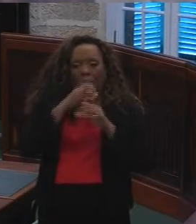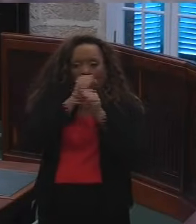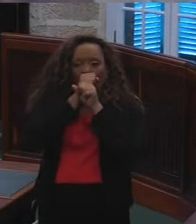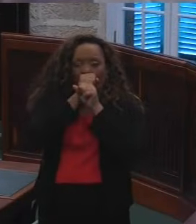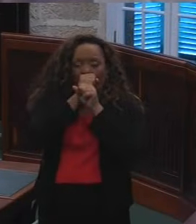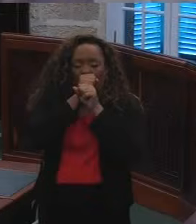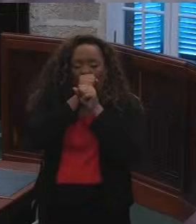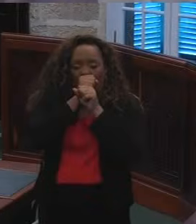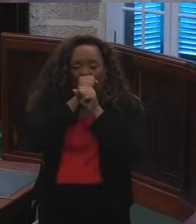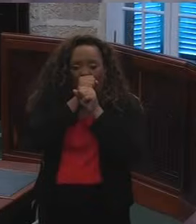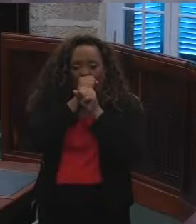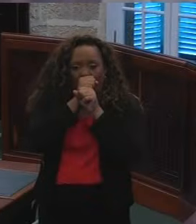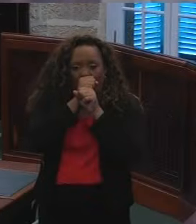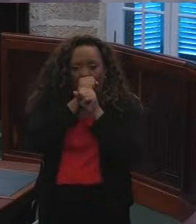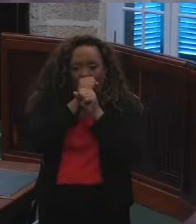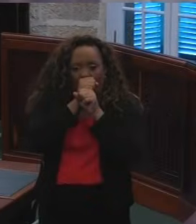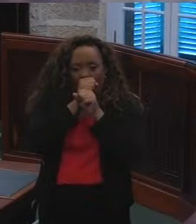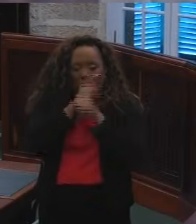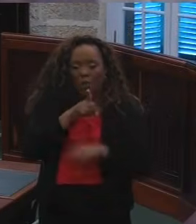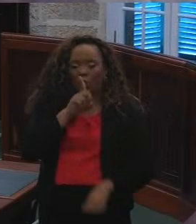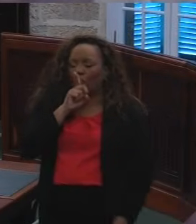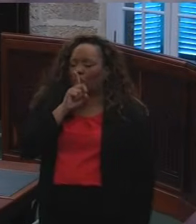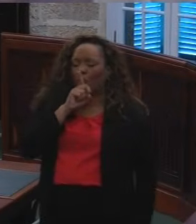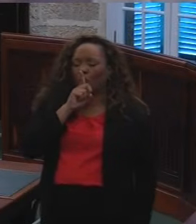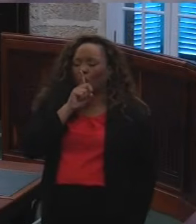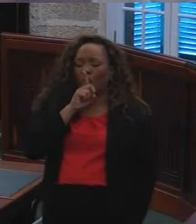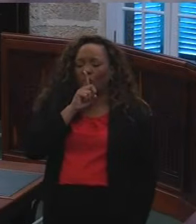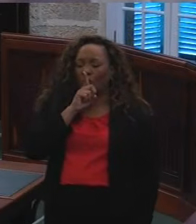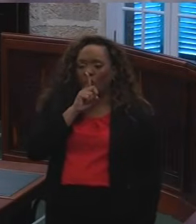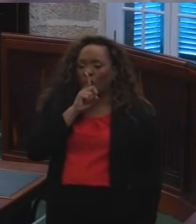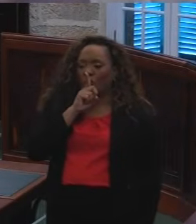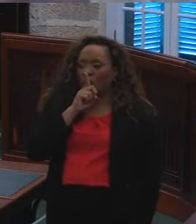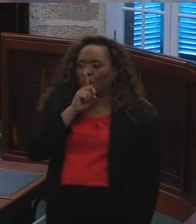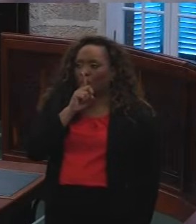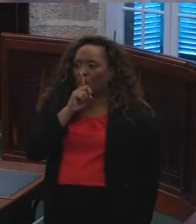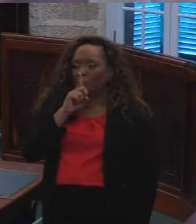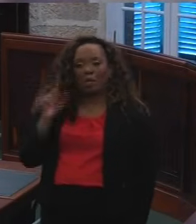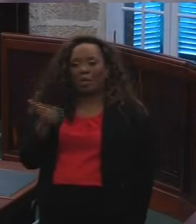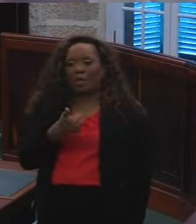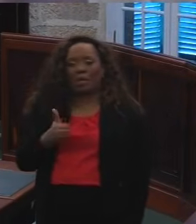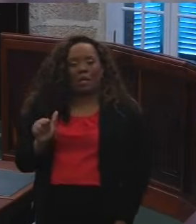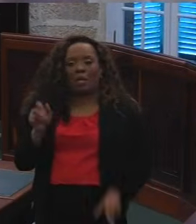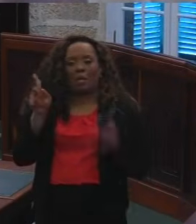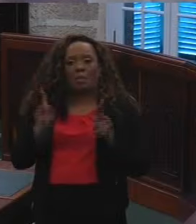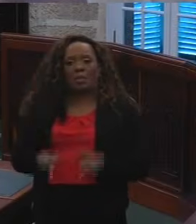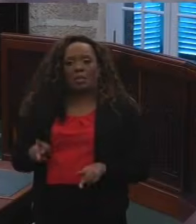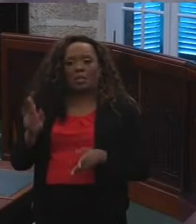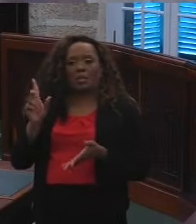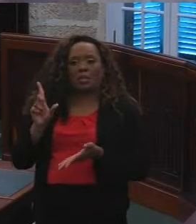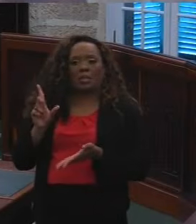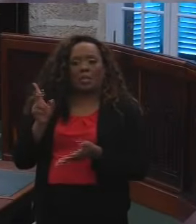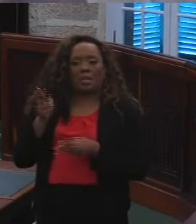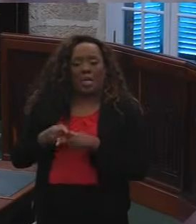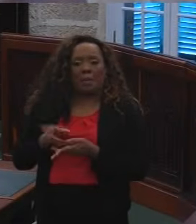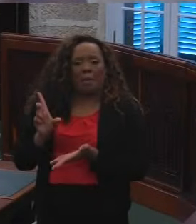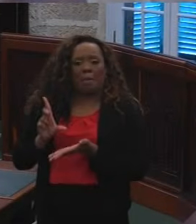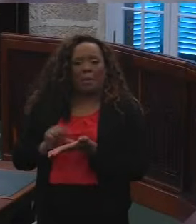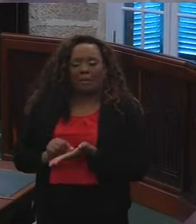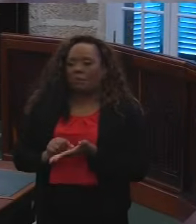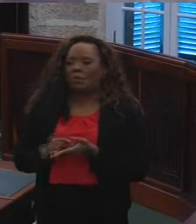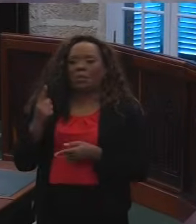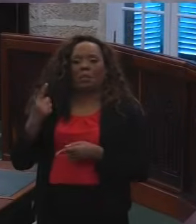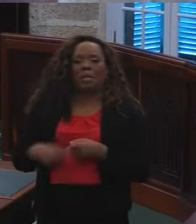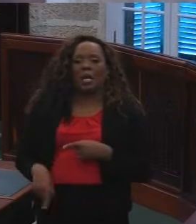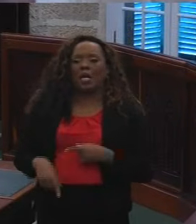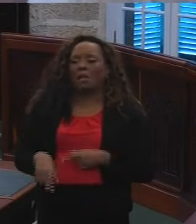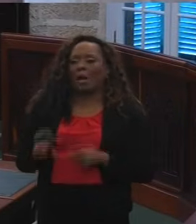that each and every single lay person in public domain, in public space, can't go walk off the streets and go out